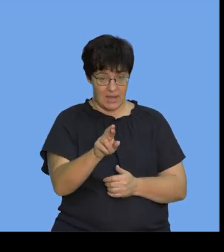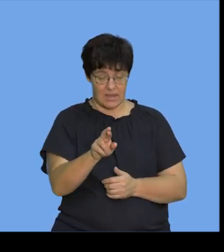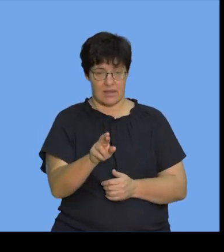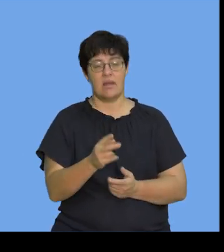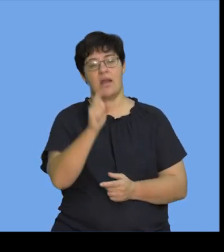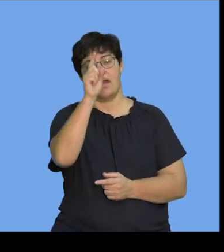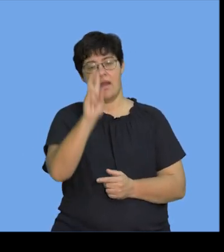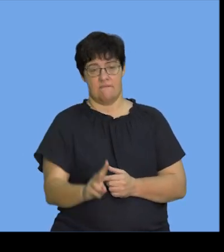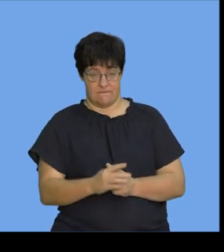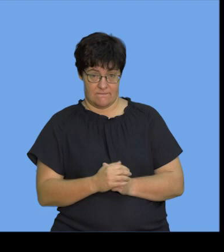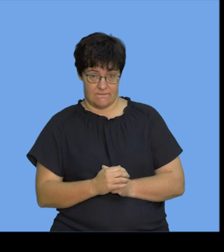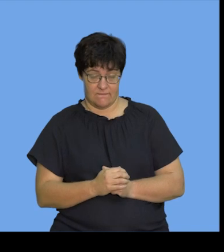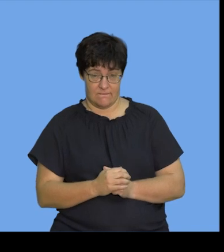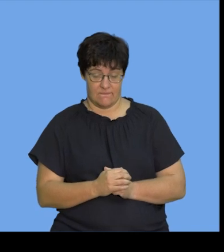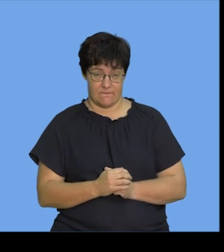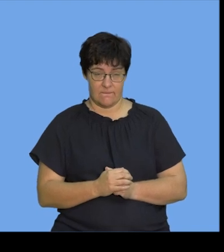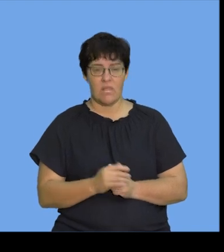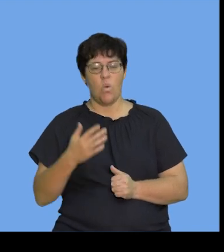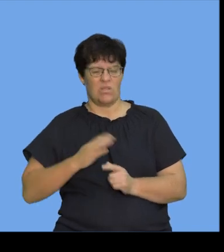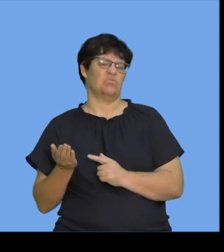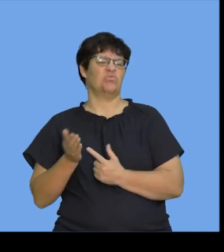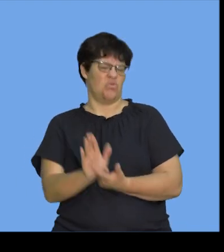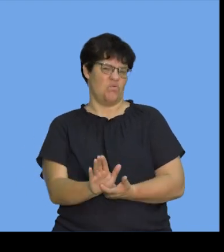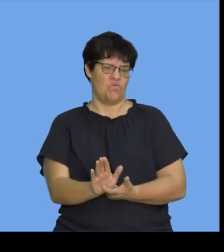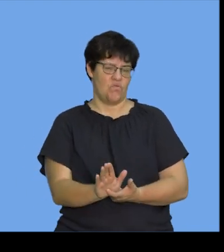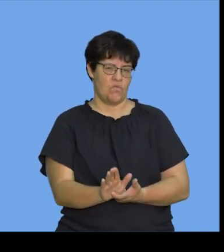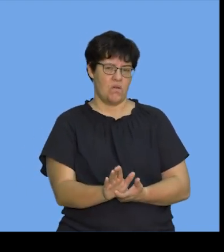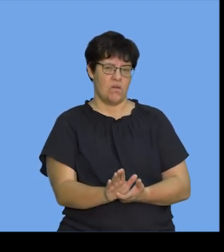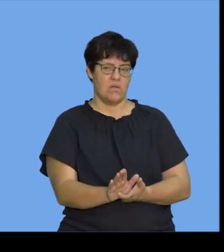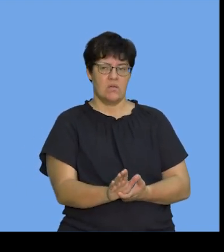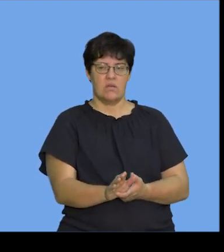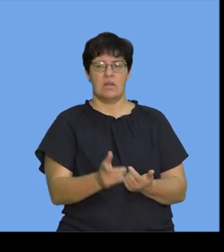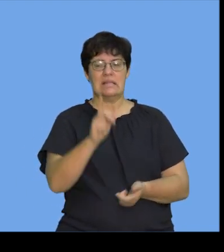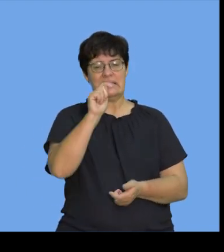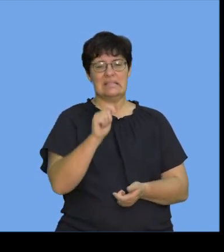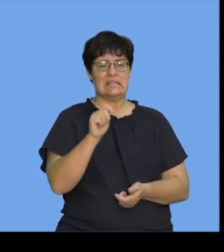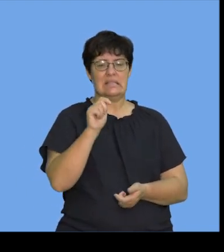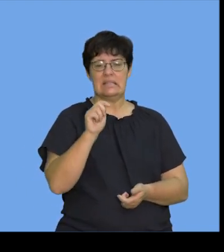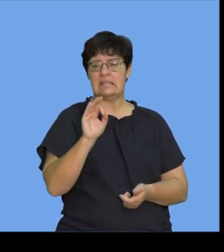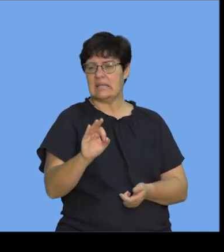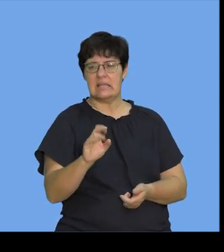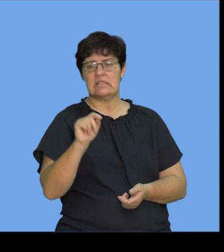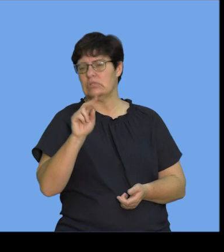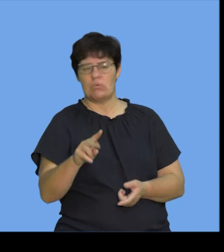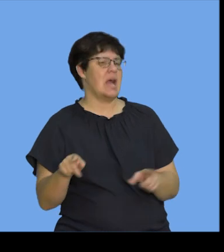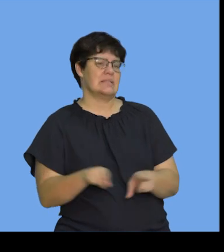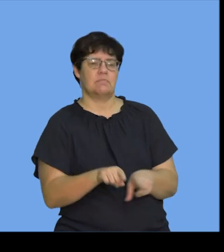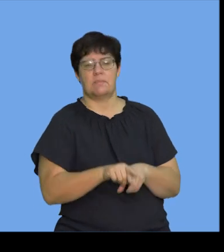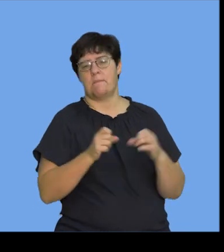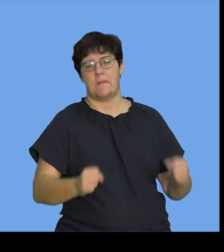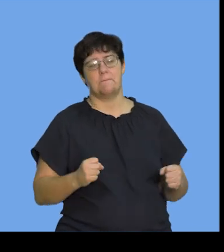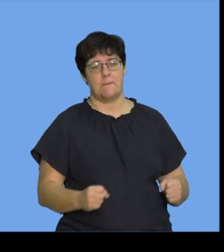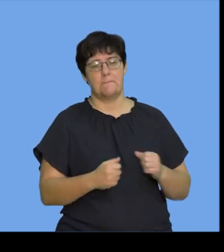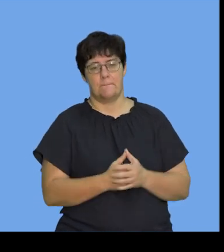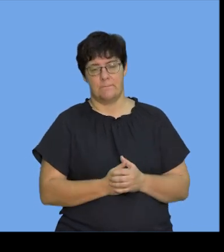just 1/2. I was just trying to show you that even with T3 and T2, it will still be the same value.